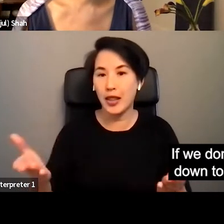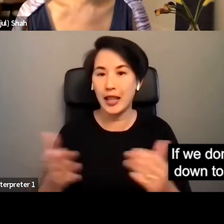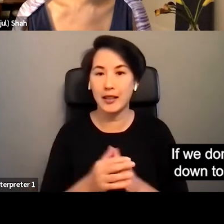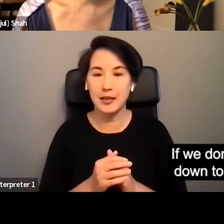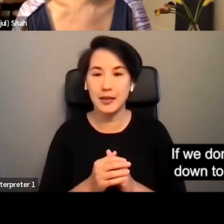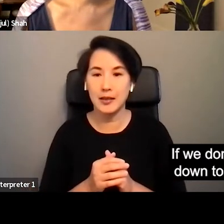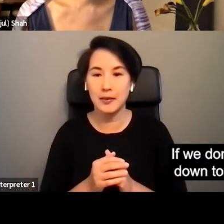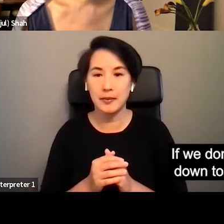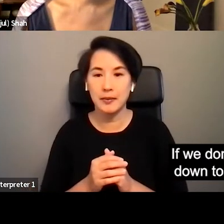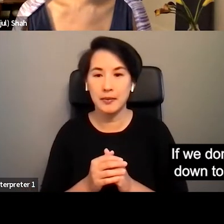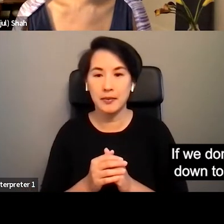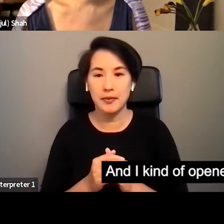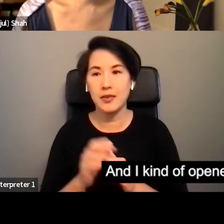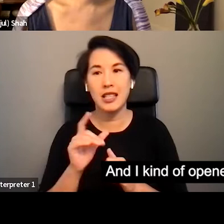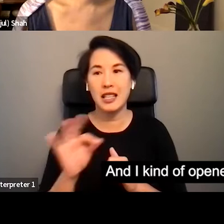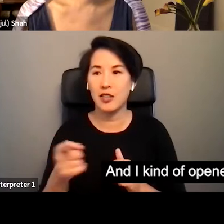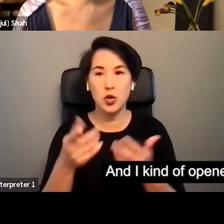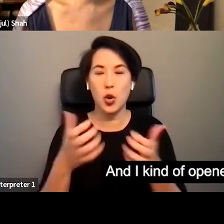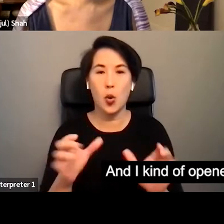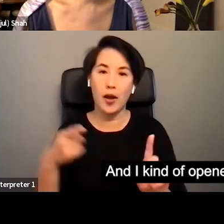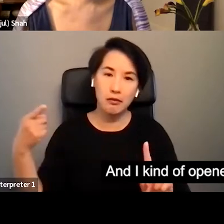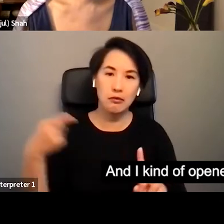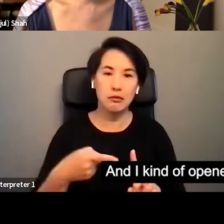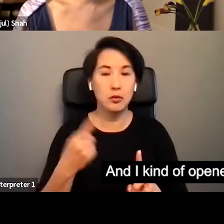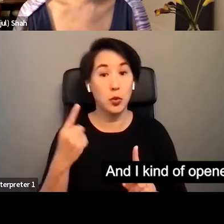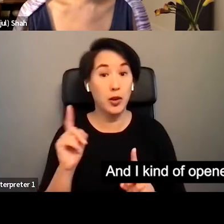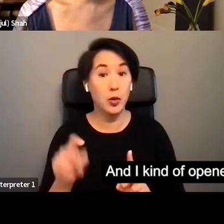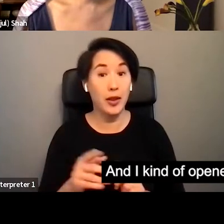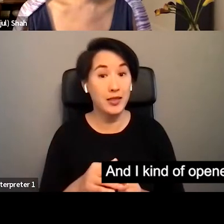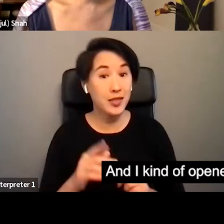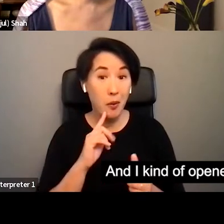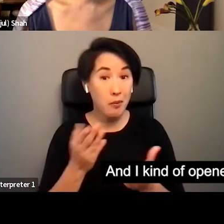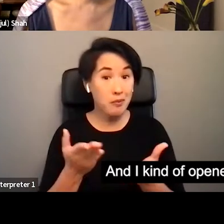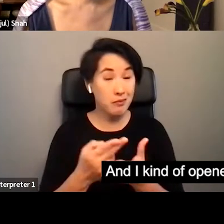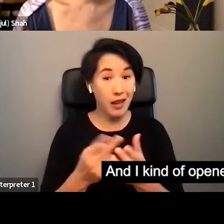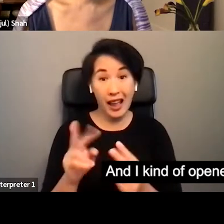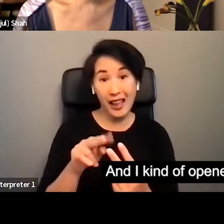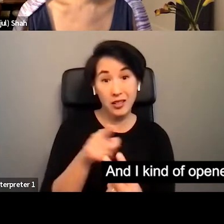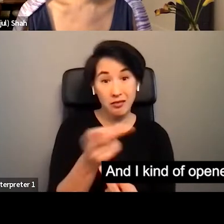down to one definition? And I kind of open the floor to the both of you.